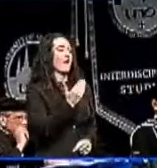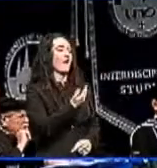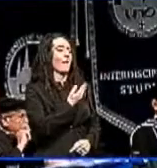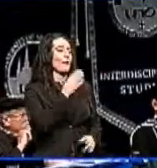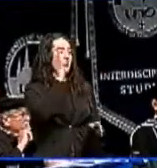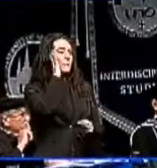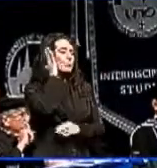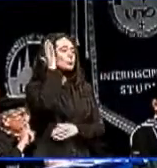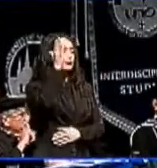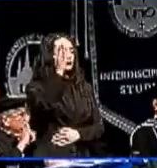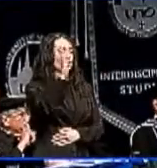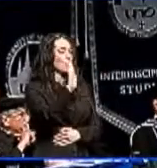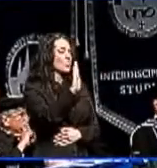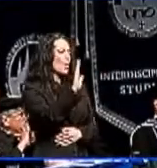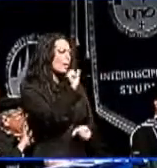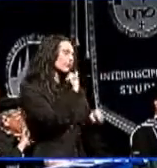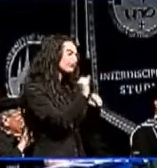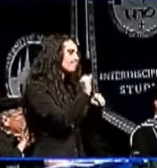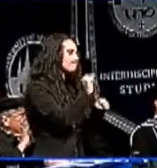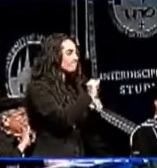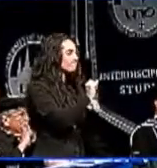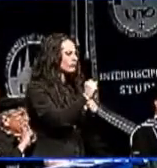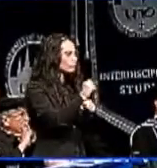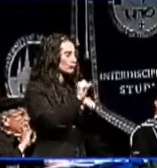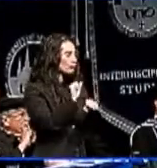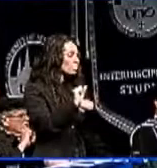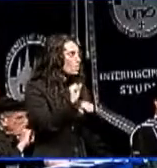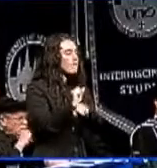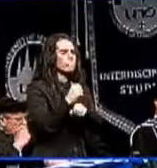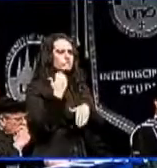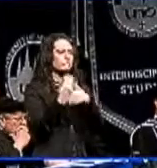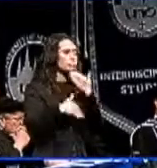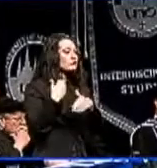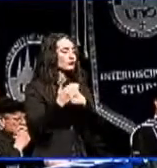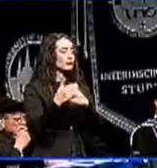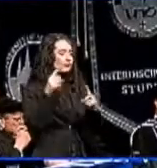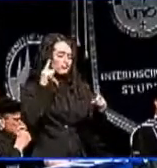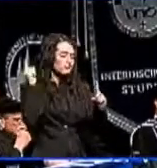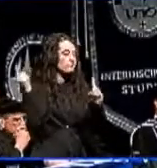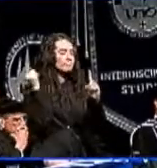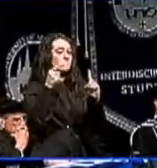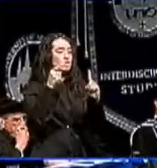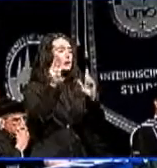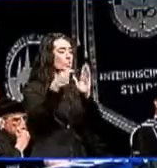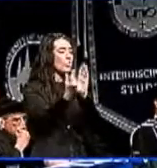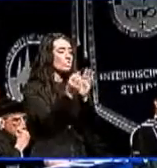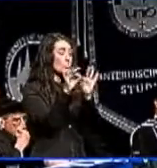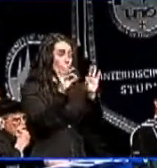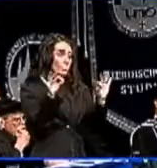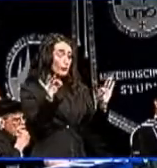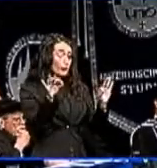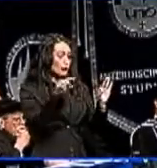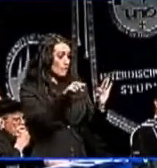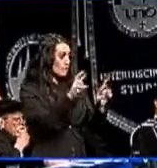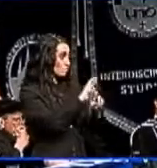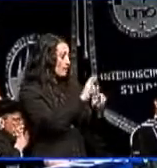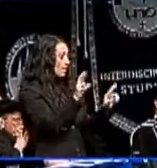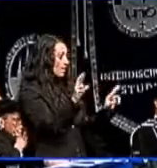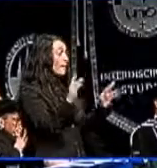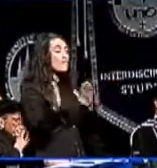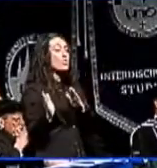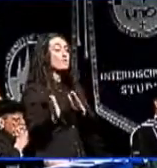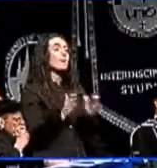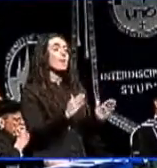their willingness to sacrifice to achieve a university degree. They are being prepared or have been prepared to